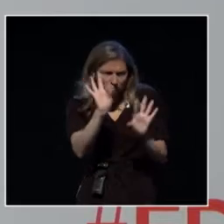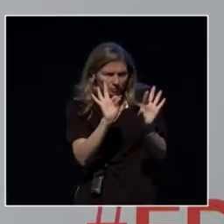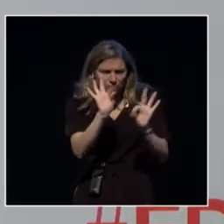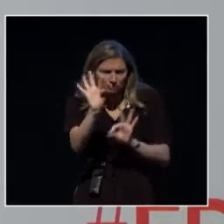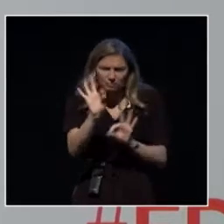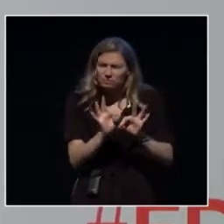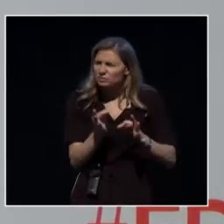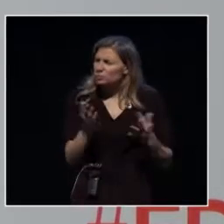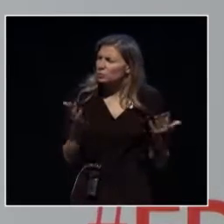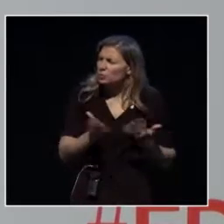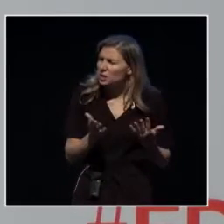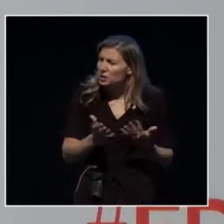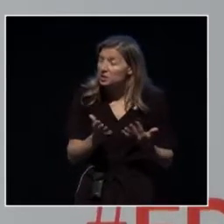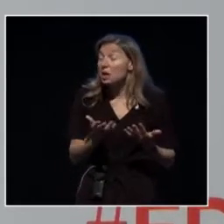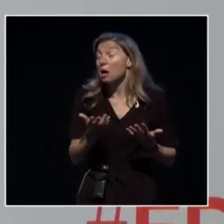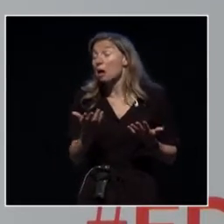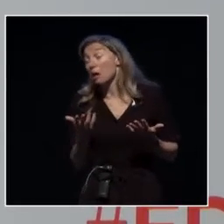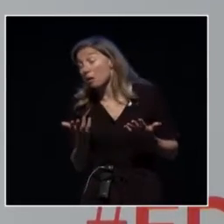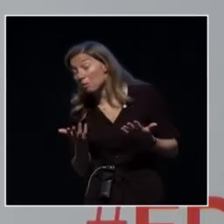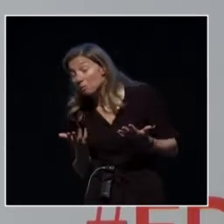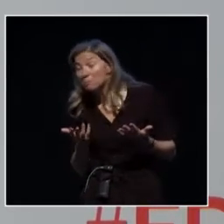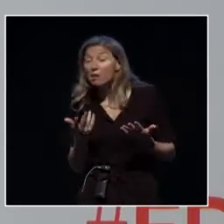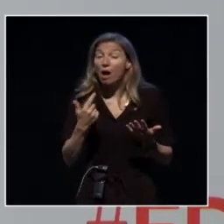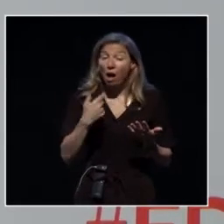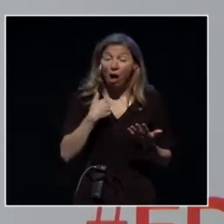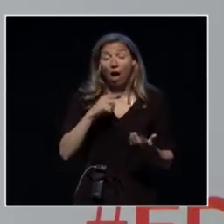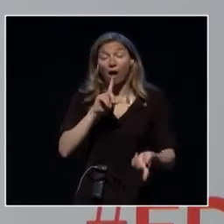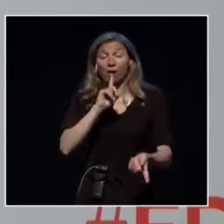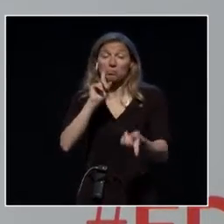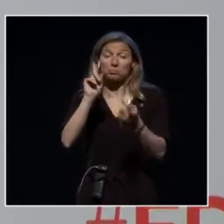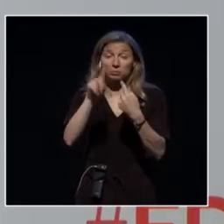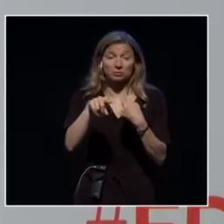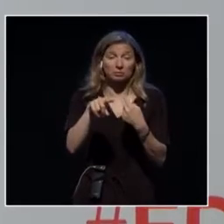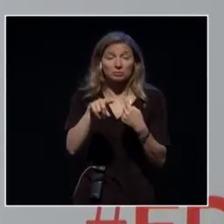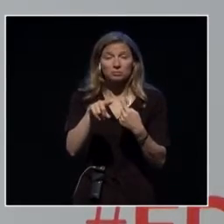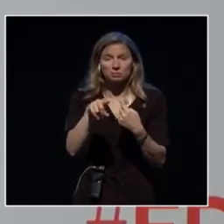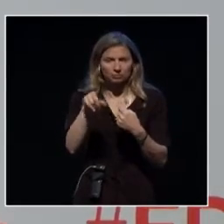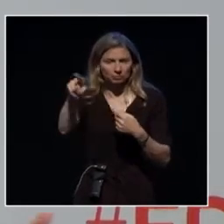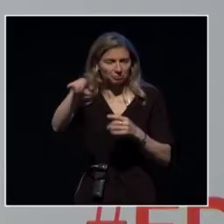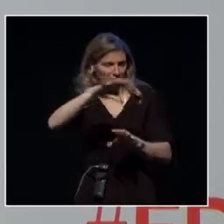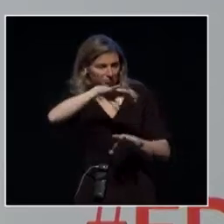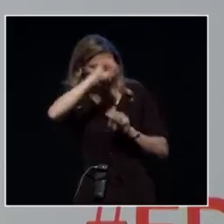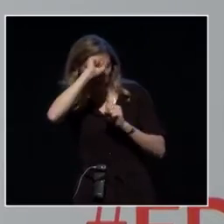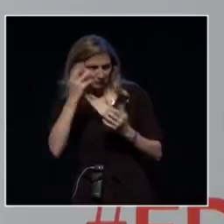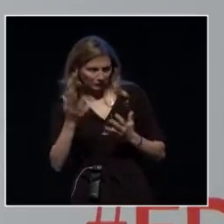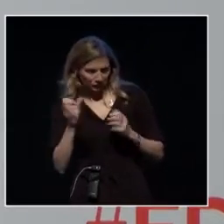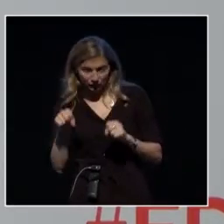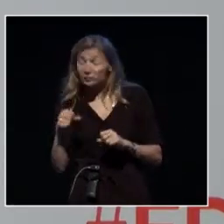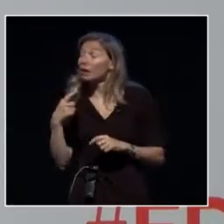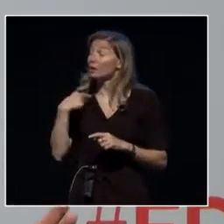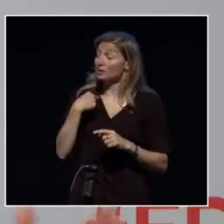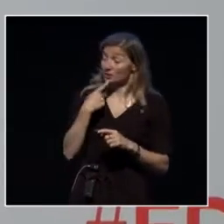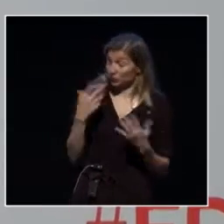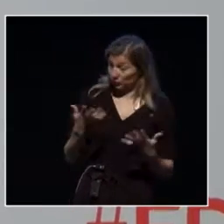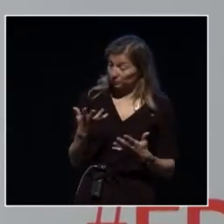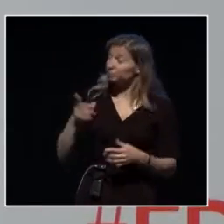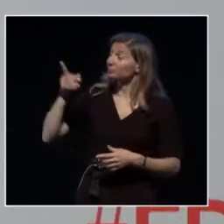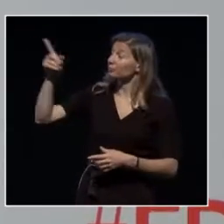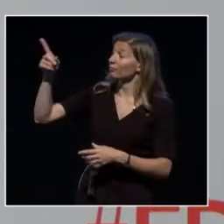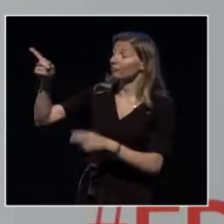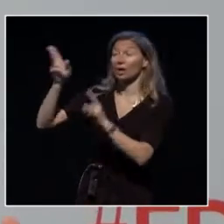of answer the way people would probably understand it easier. I said, well, I look at the conventional banks, how they do